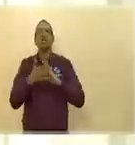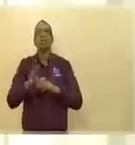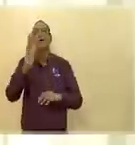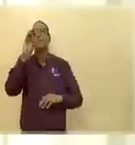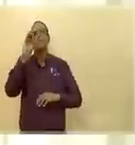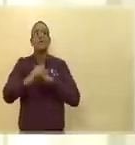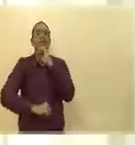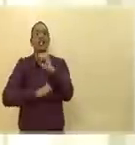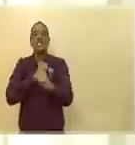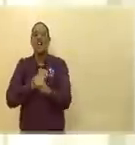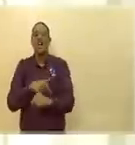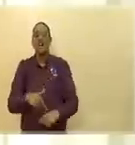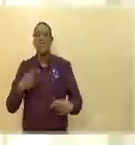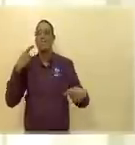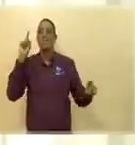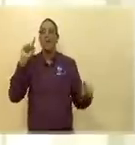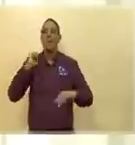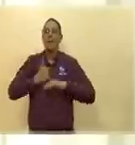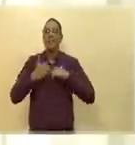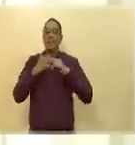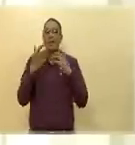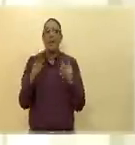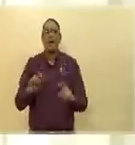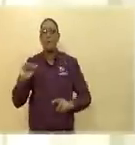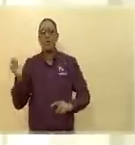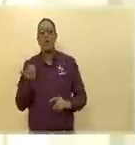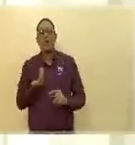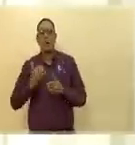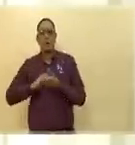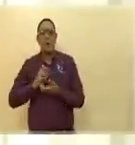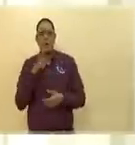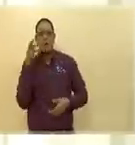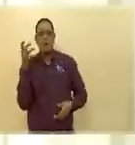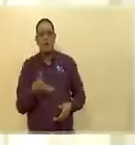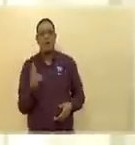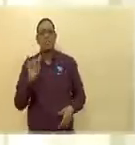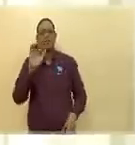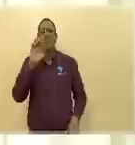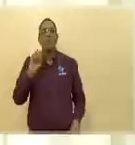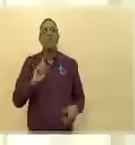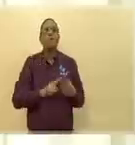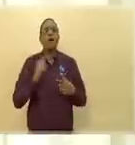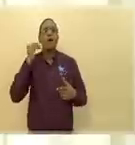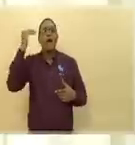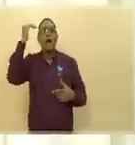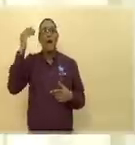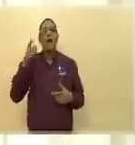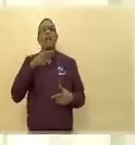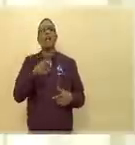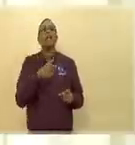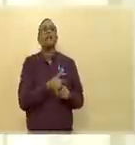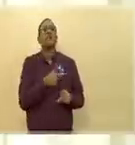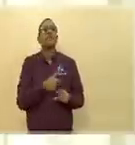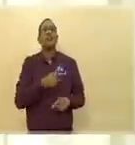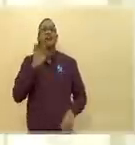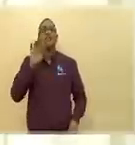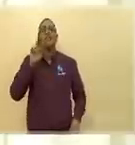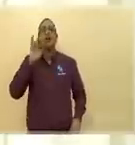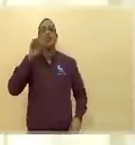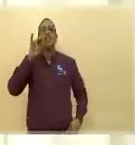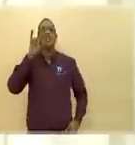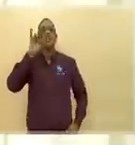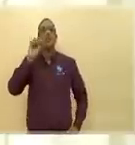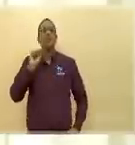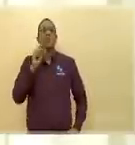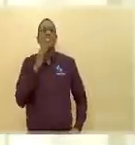60 this year. Another one of our partners is here with us, the CEO and head of Fujitsu. If you say it